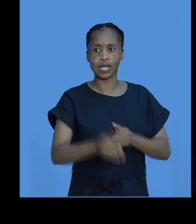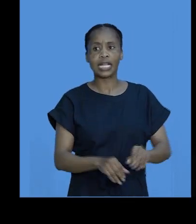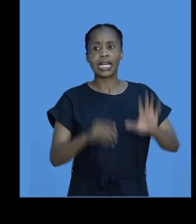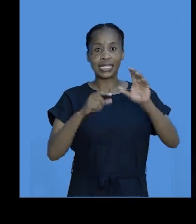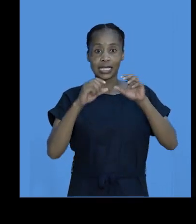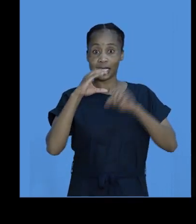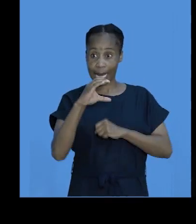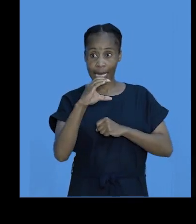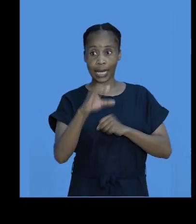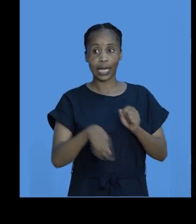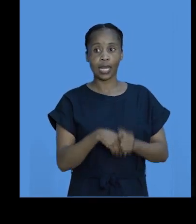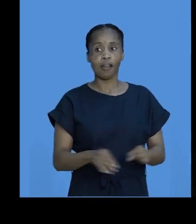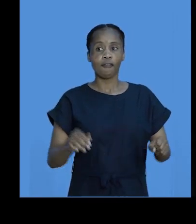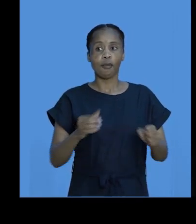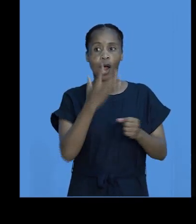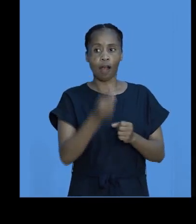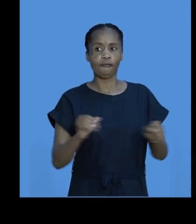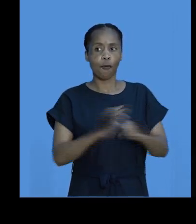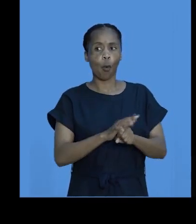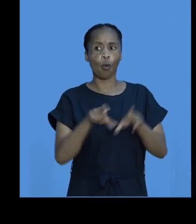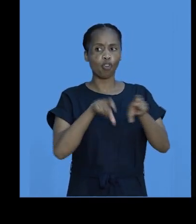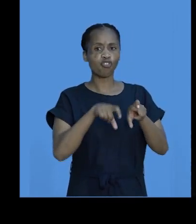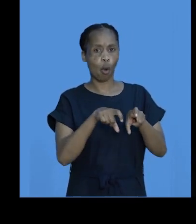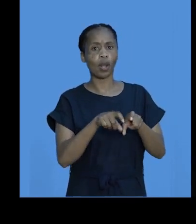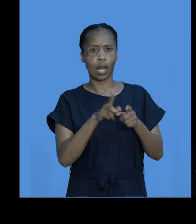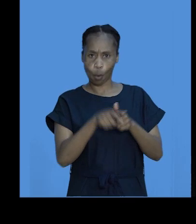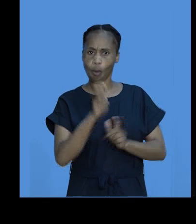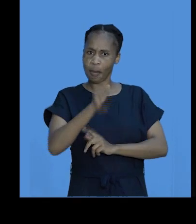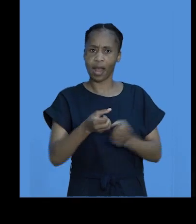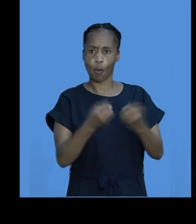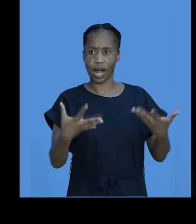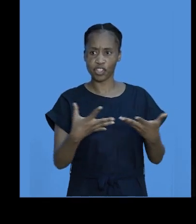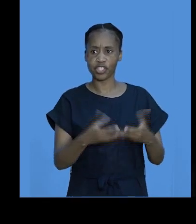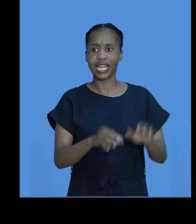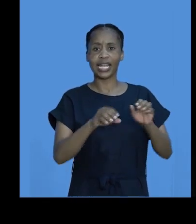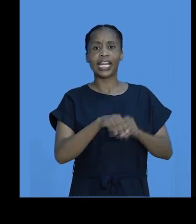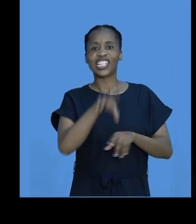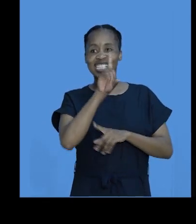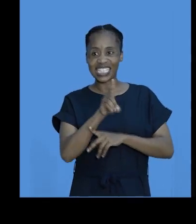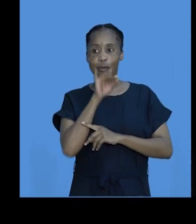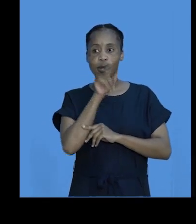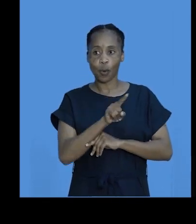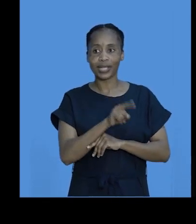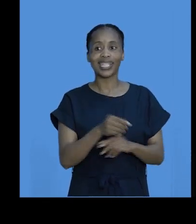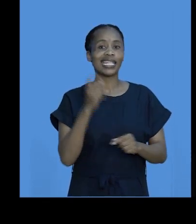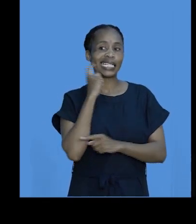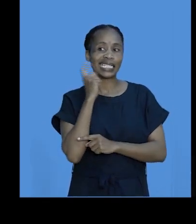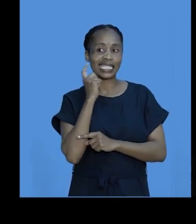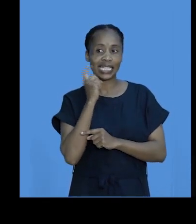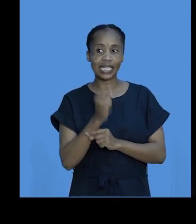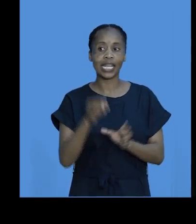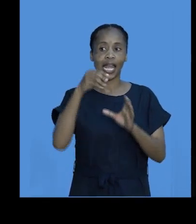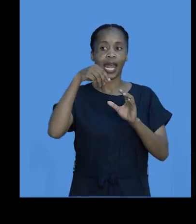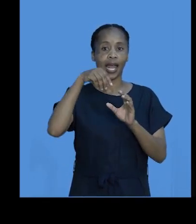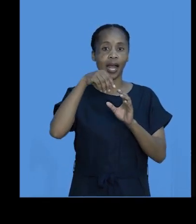can easily enter and exit the market. So our answer there is D. They can easily